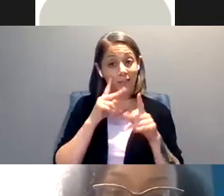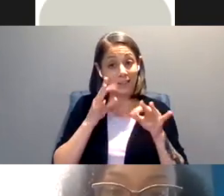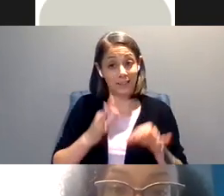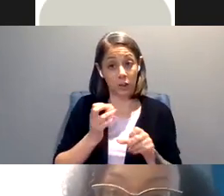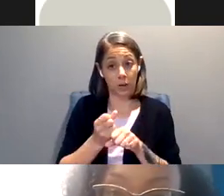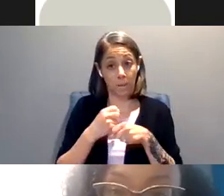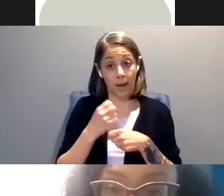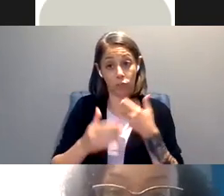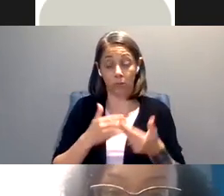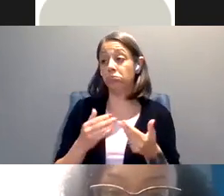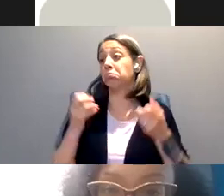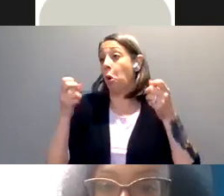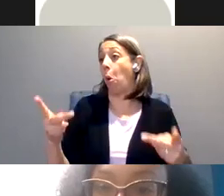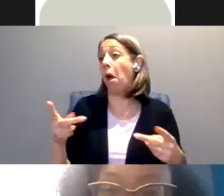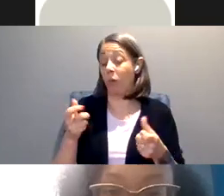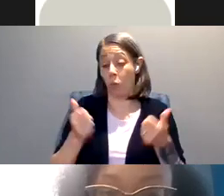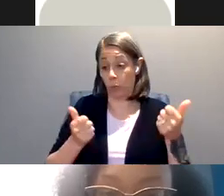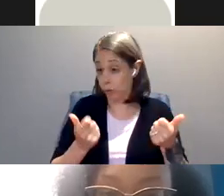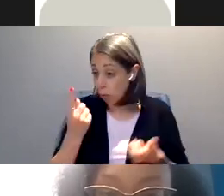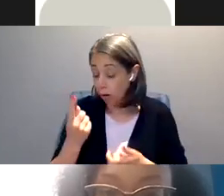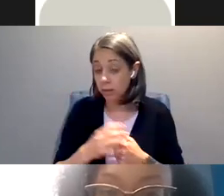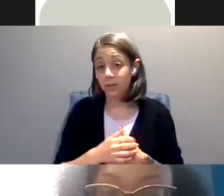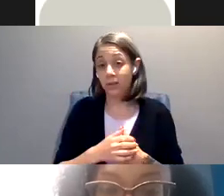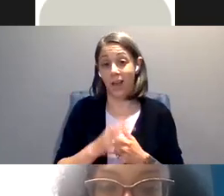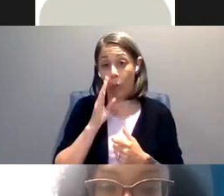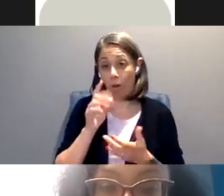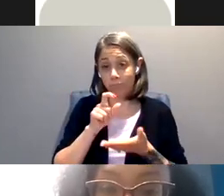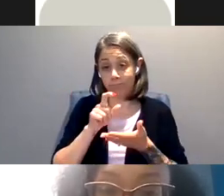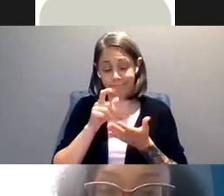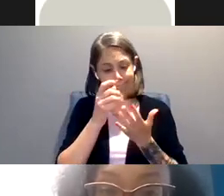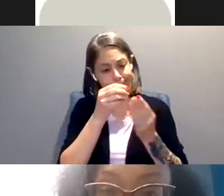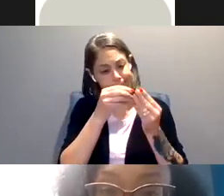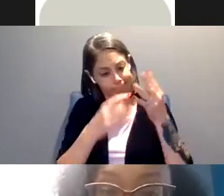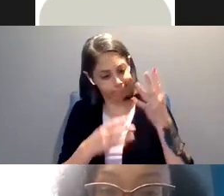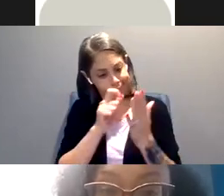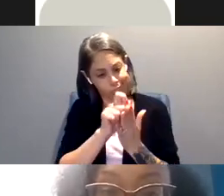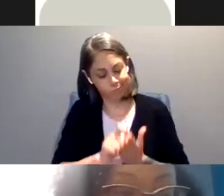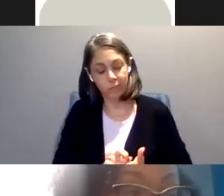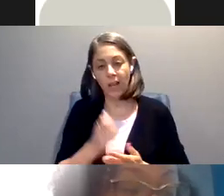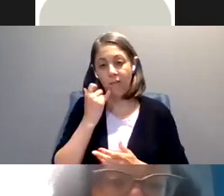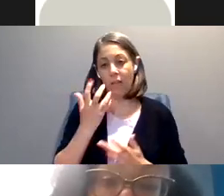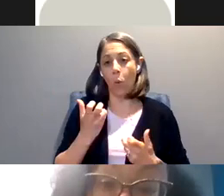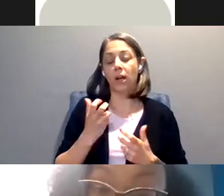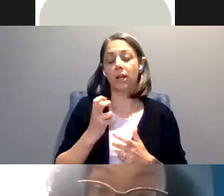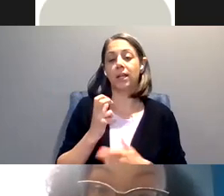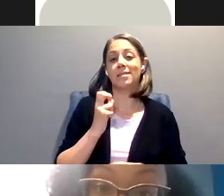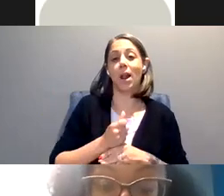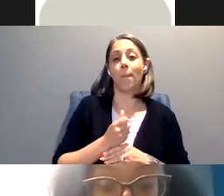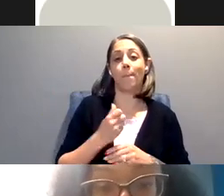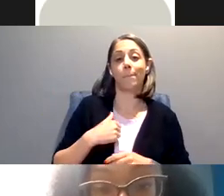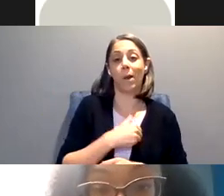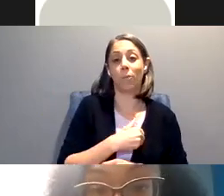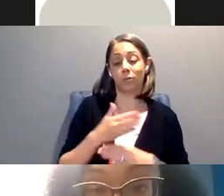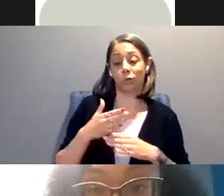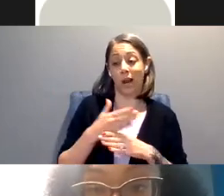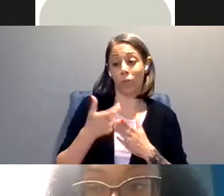process, okay, which one? Let's spell it out. If they want to set their membership share price a little higher because they